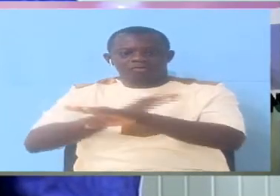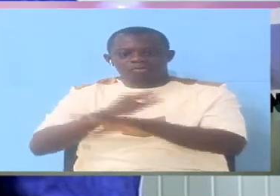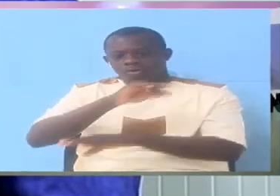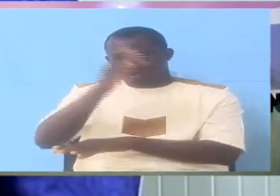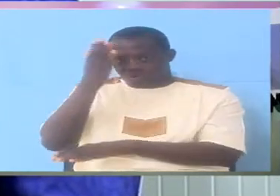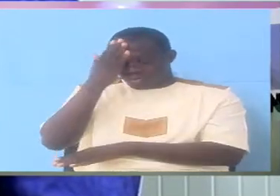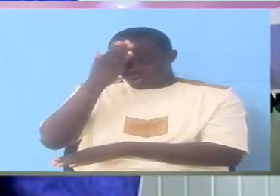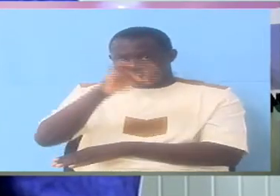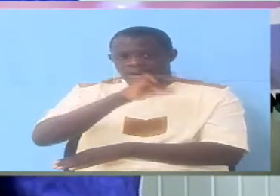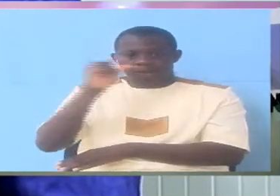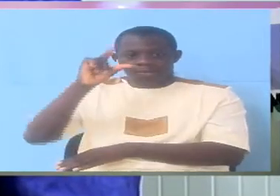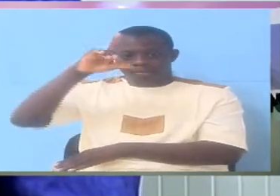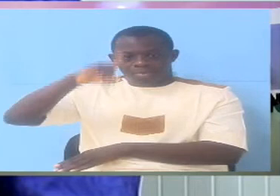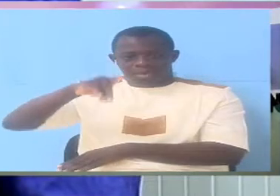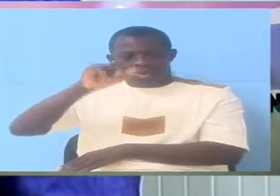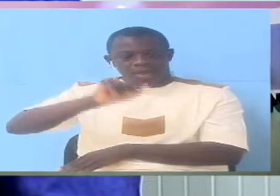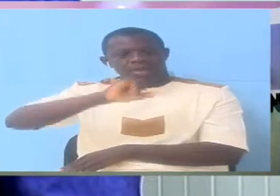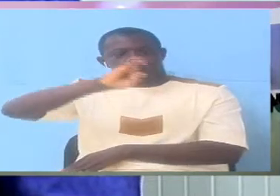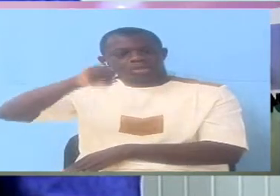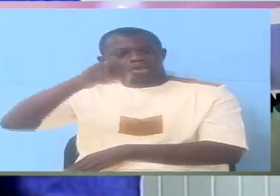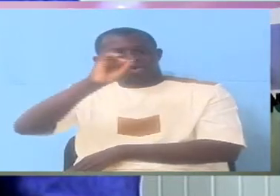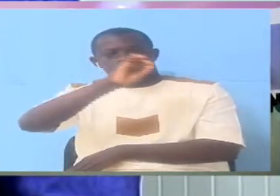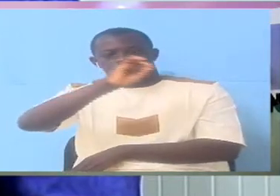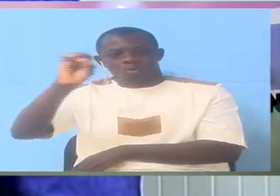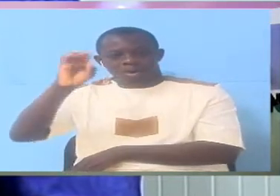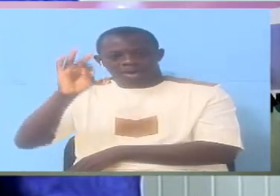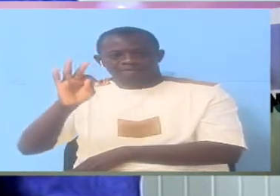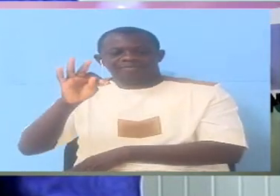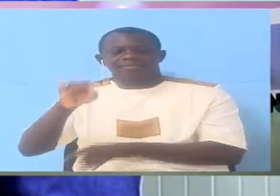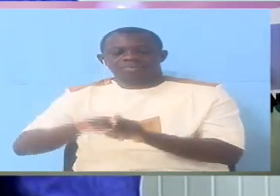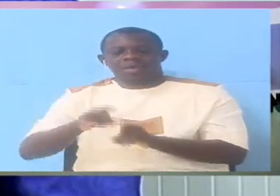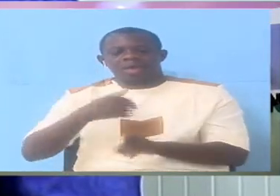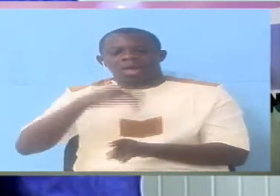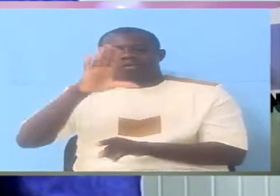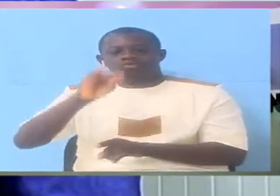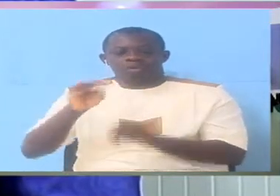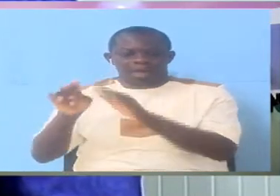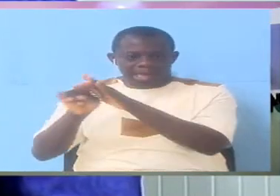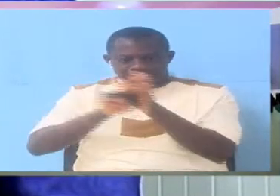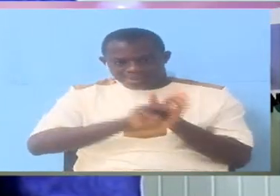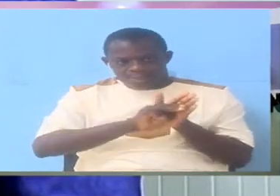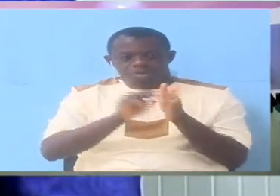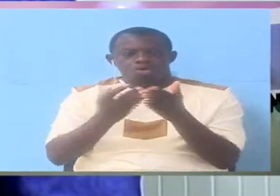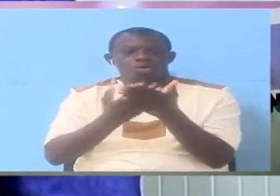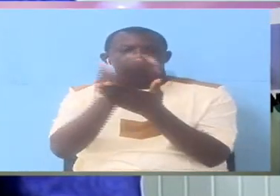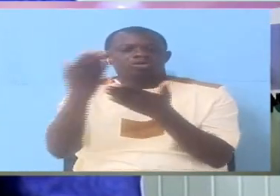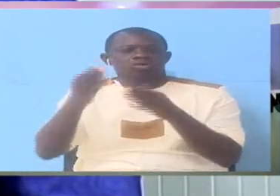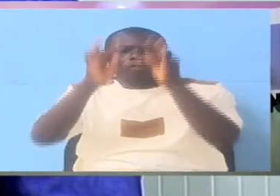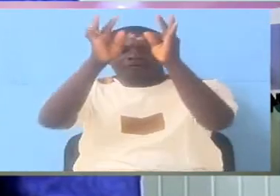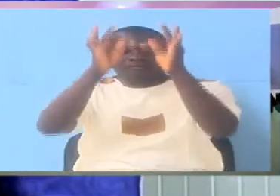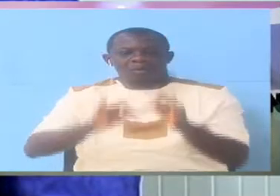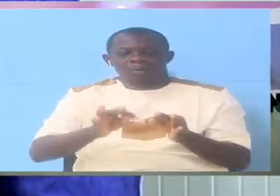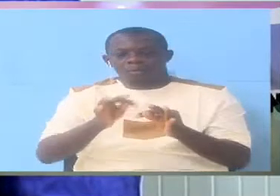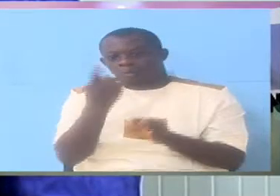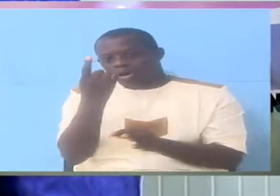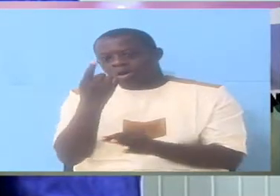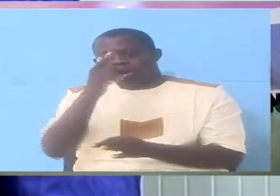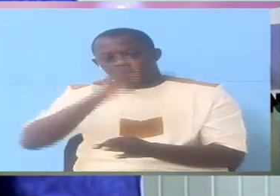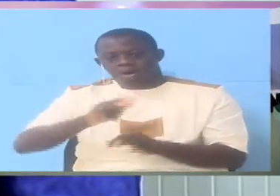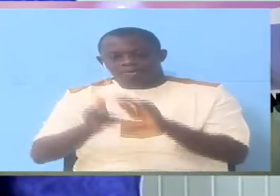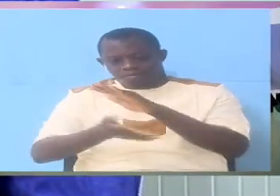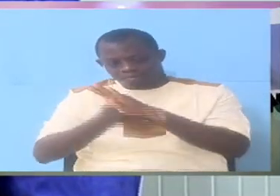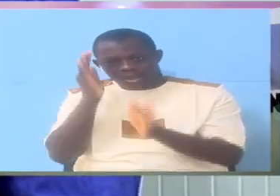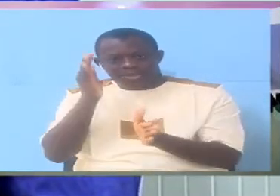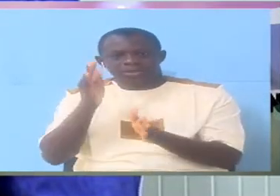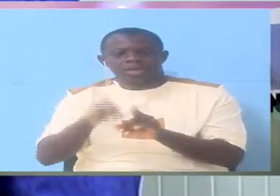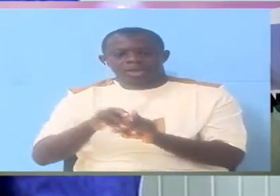Pajuf. And then? A common entrance receipt Form 1, Nadana pass in Tata Muslim High School. I received